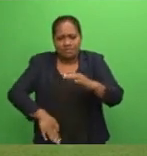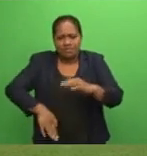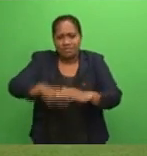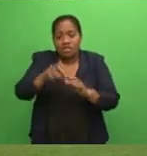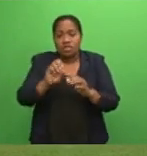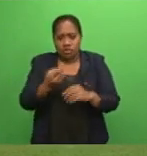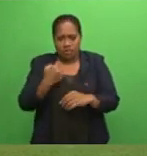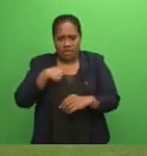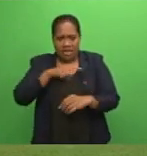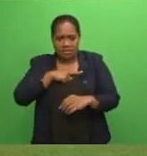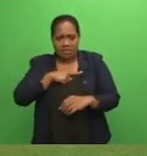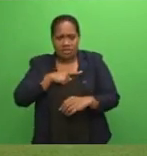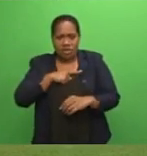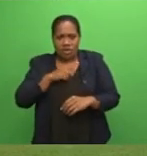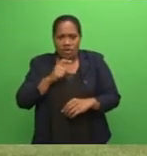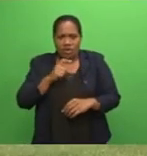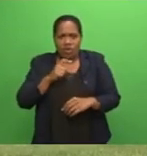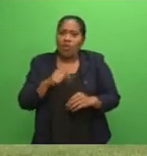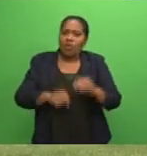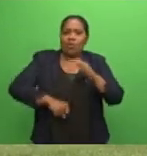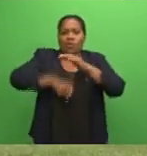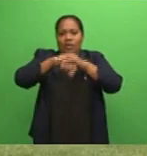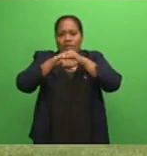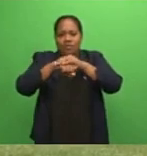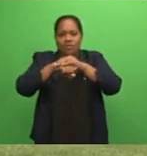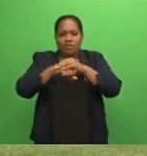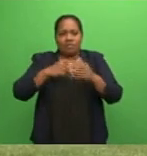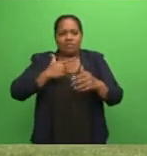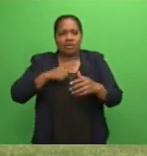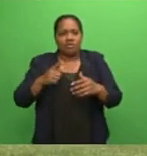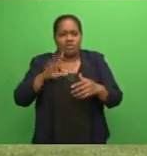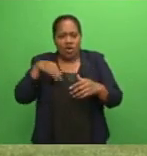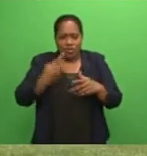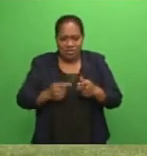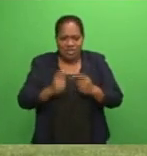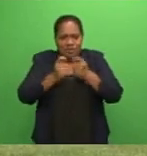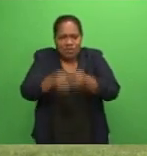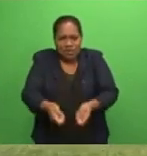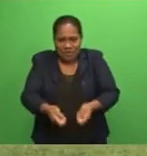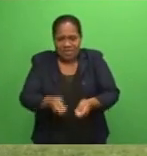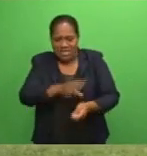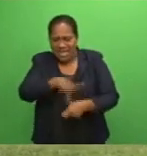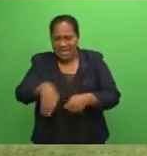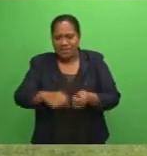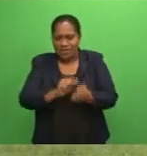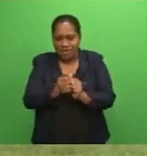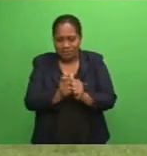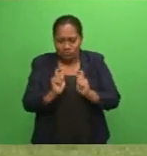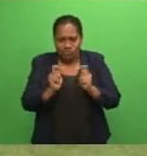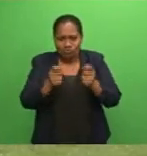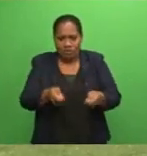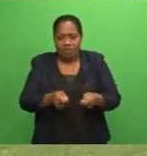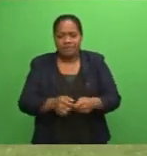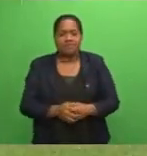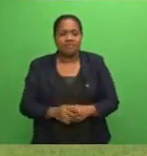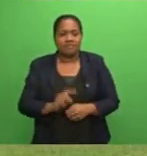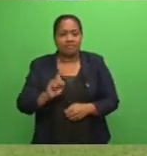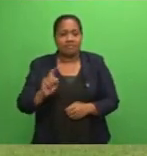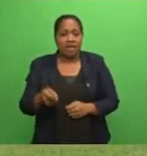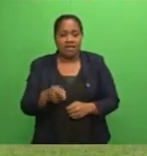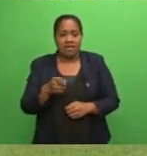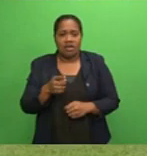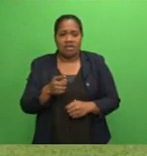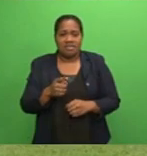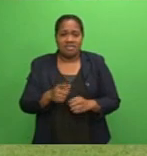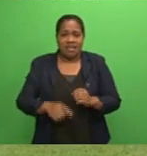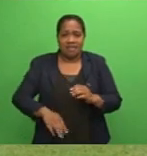top because of the tries that we scored. We scored almost every game. But it was the goal kicking that let us down.